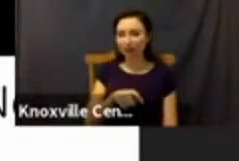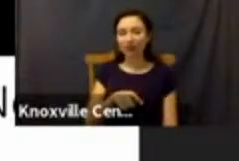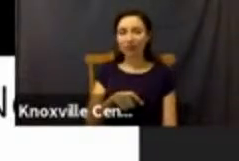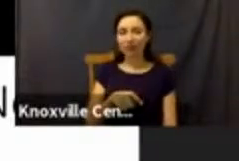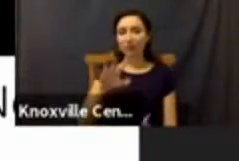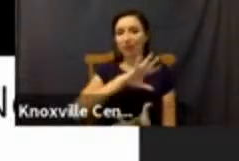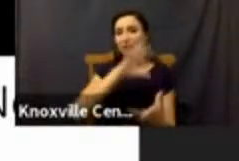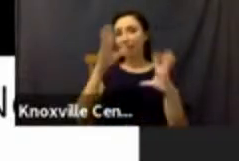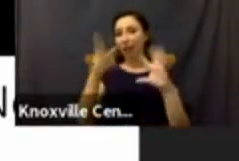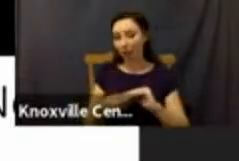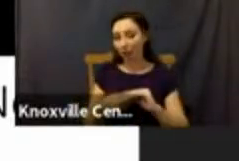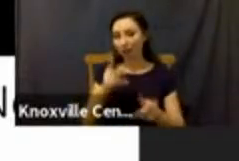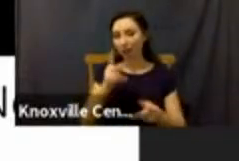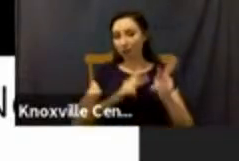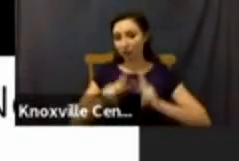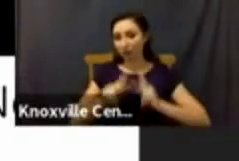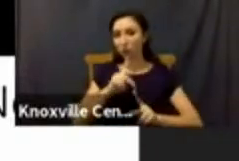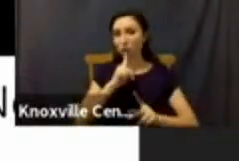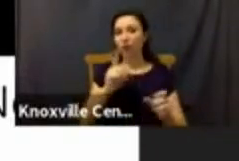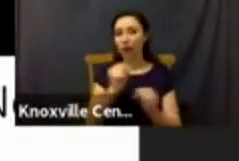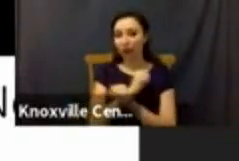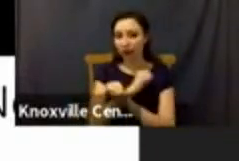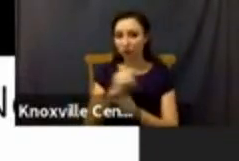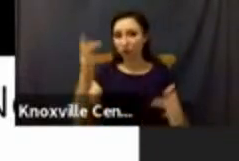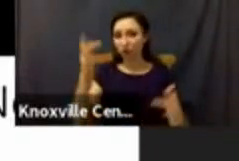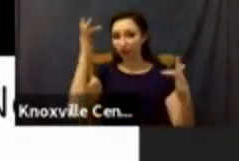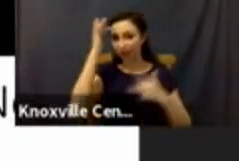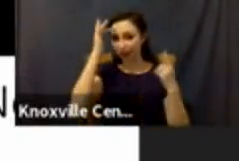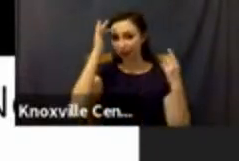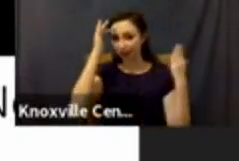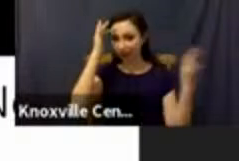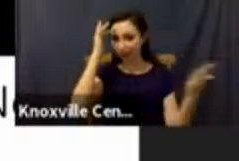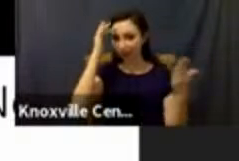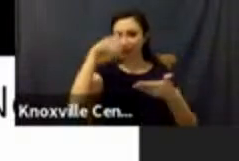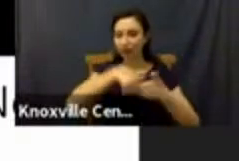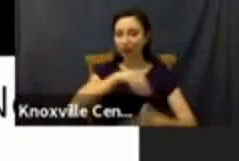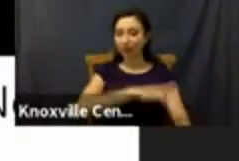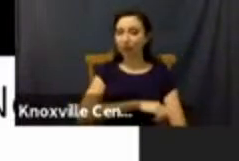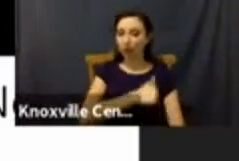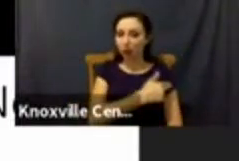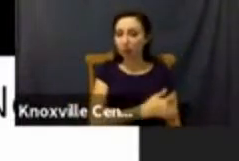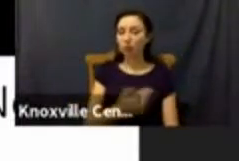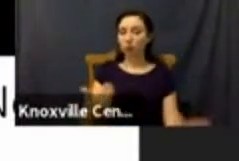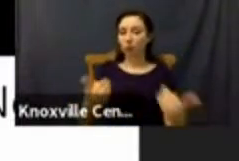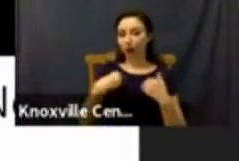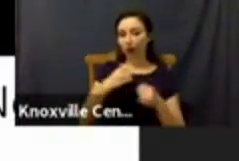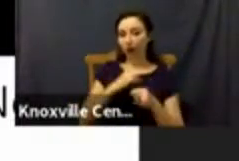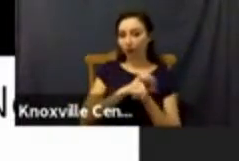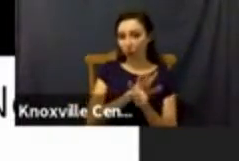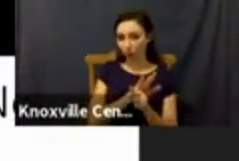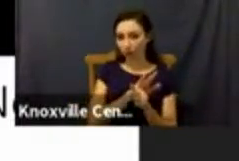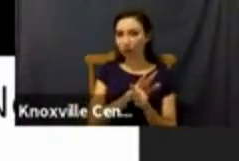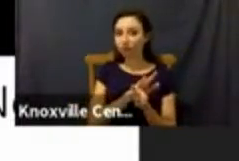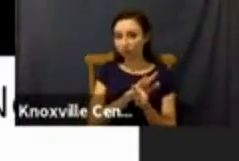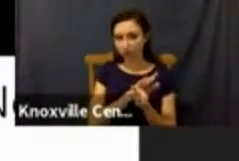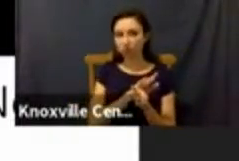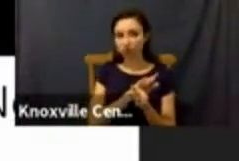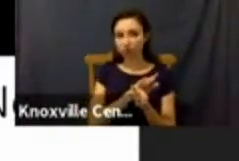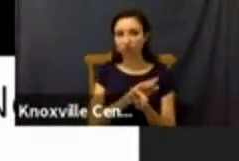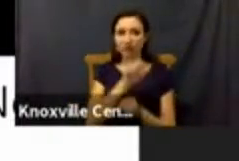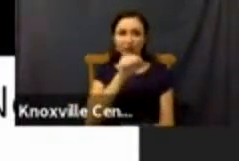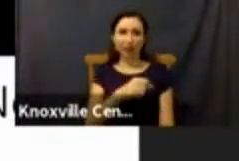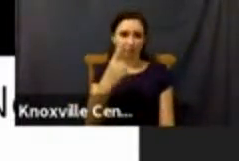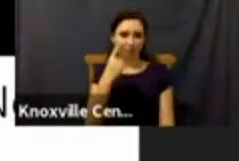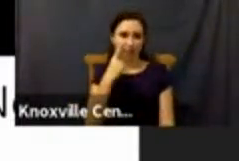It's the Hertz info. Is it % of total beds? Yes. Because those total bed numbers on the left are what I thought were the total